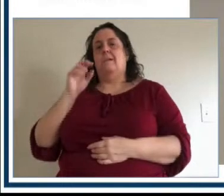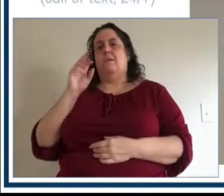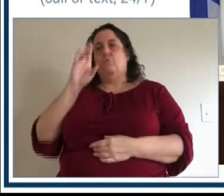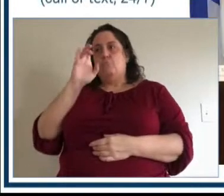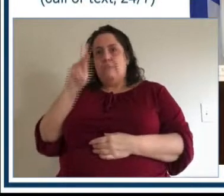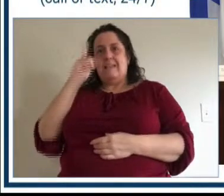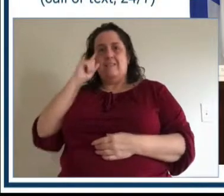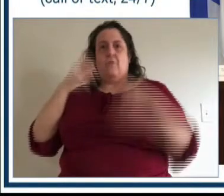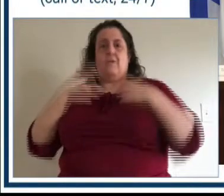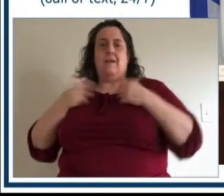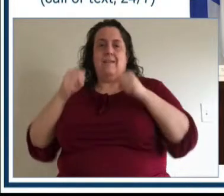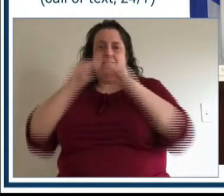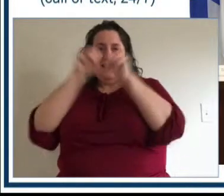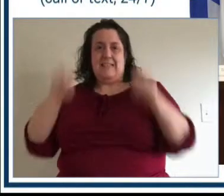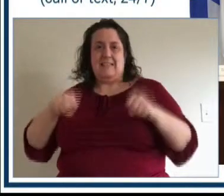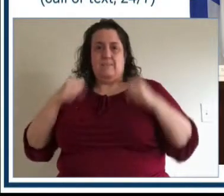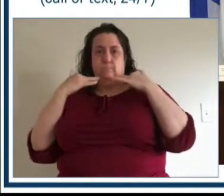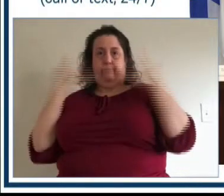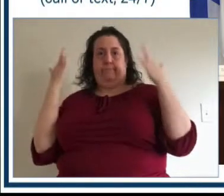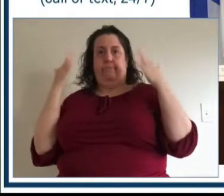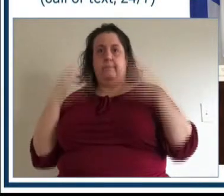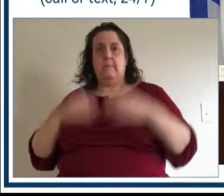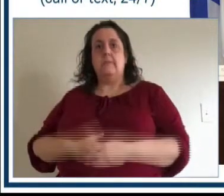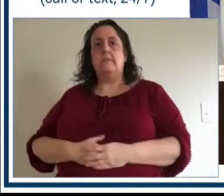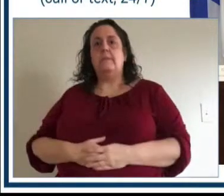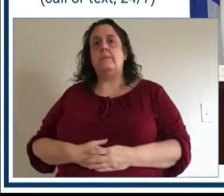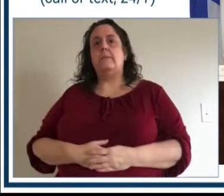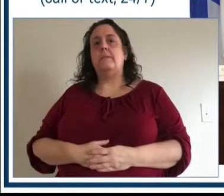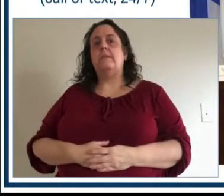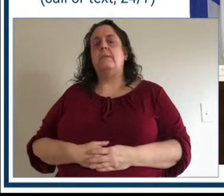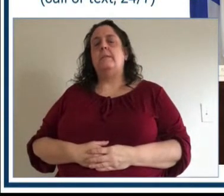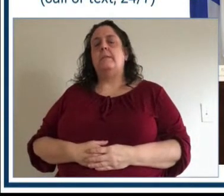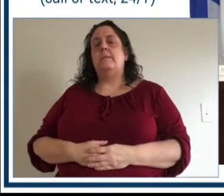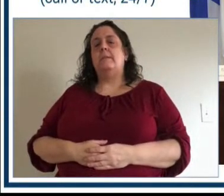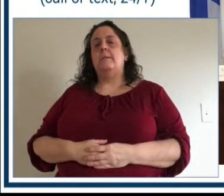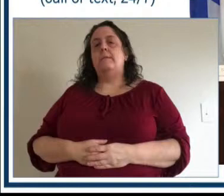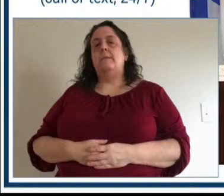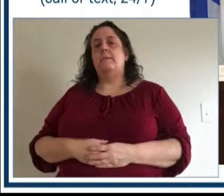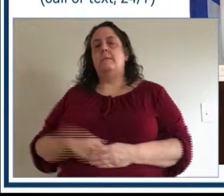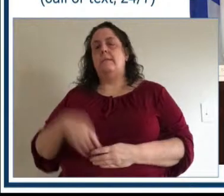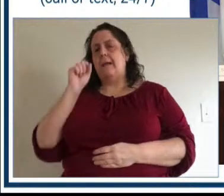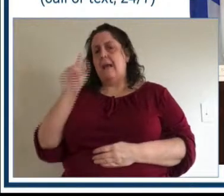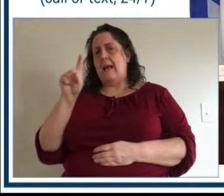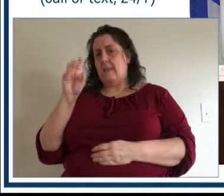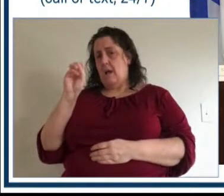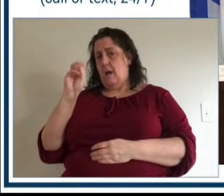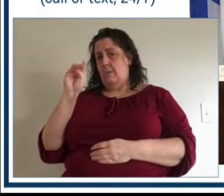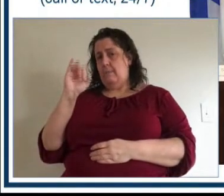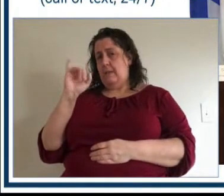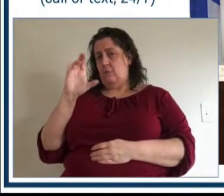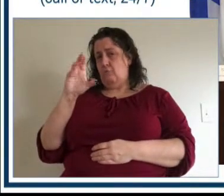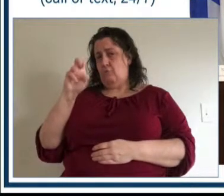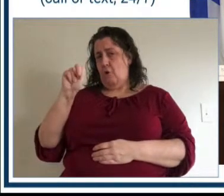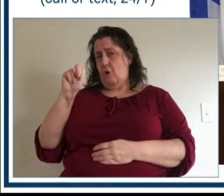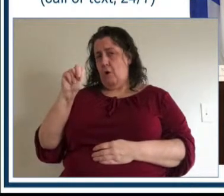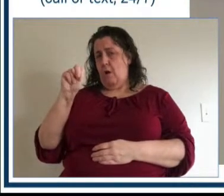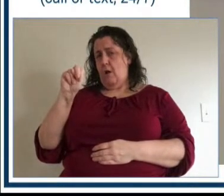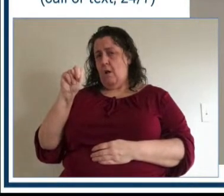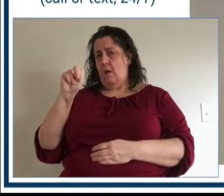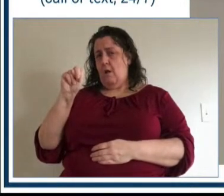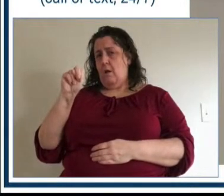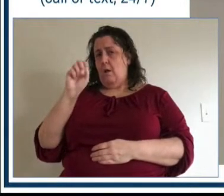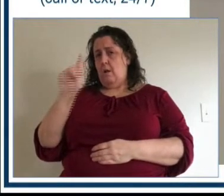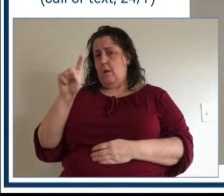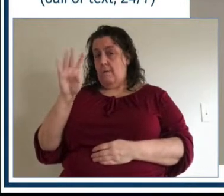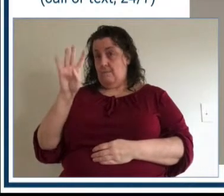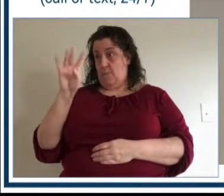40 Omicron cases, are all of them from Antigonish? Those were of all the